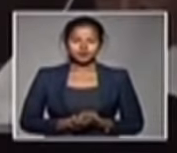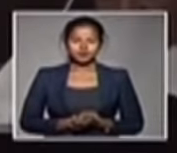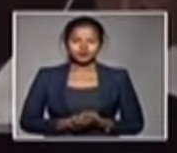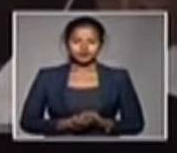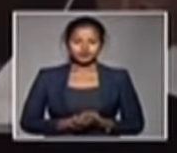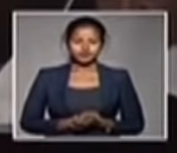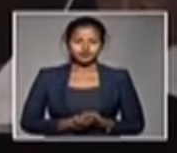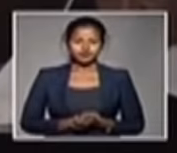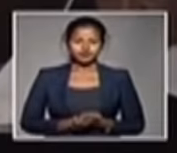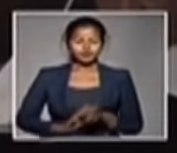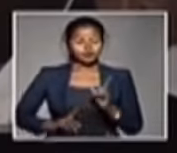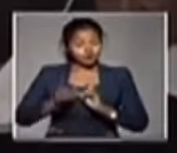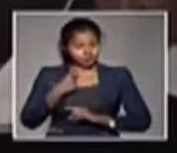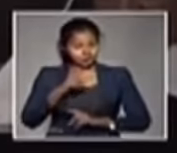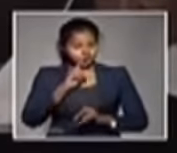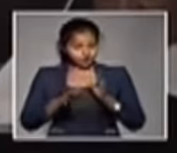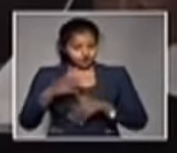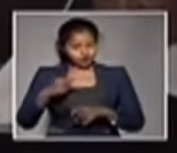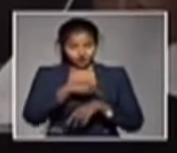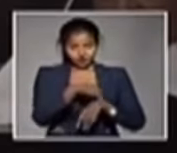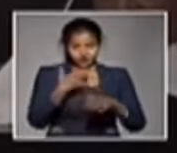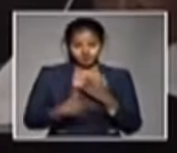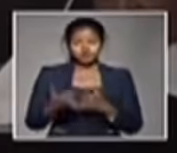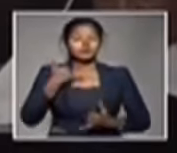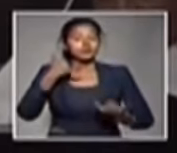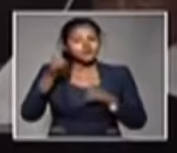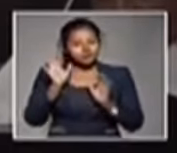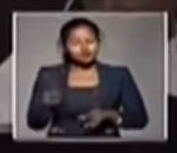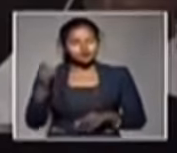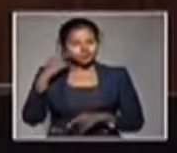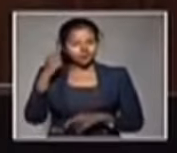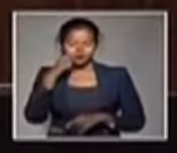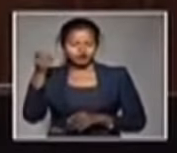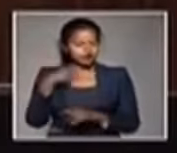The verdict was assured by the time I made the phone call. He doesn't know that.